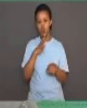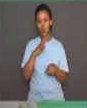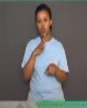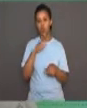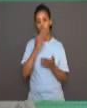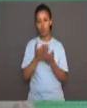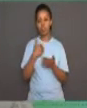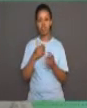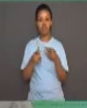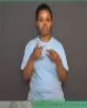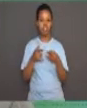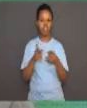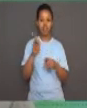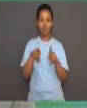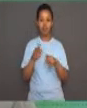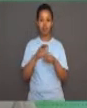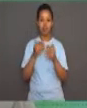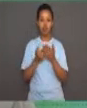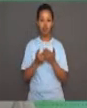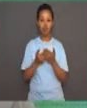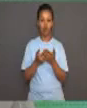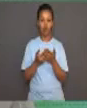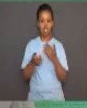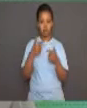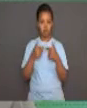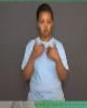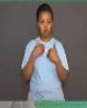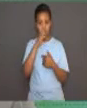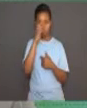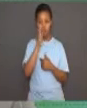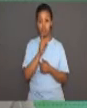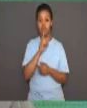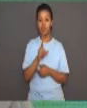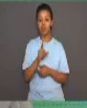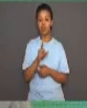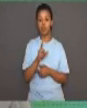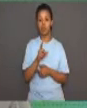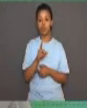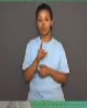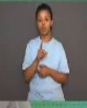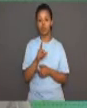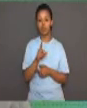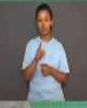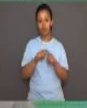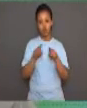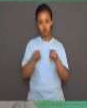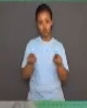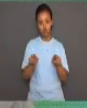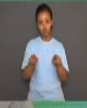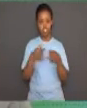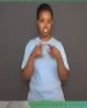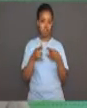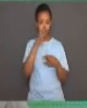races in the human population could have enabled the population to evolve into